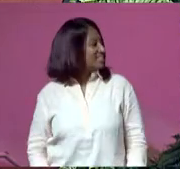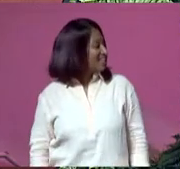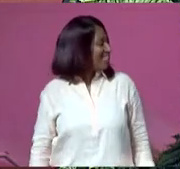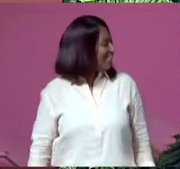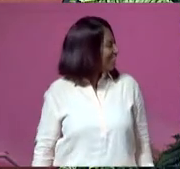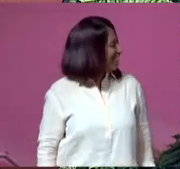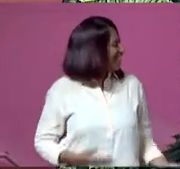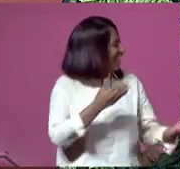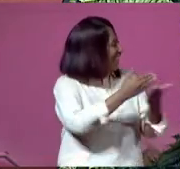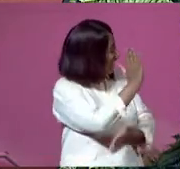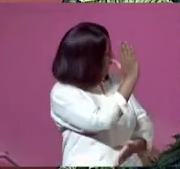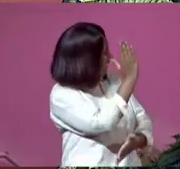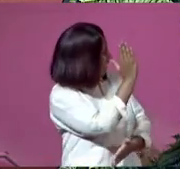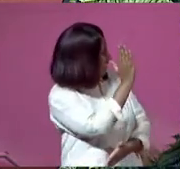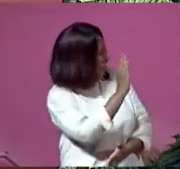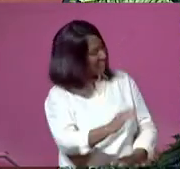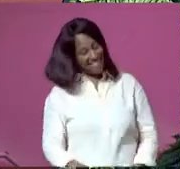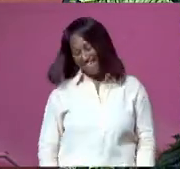something. All right.